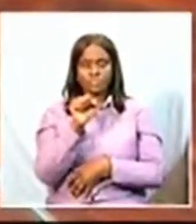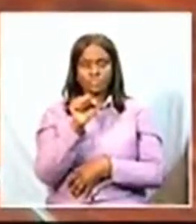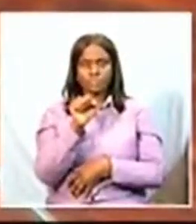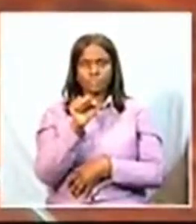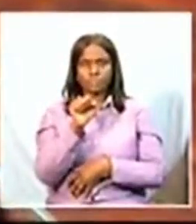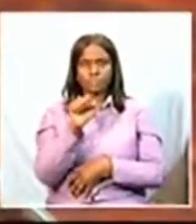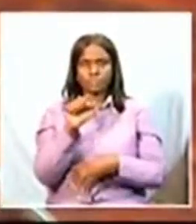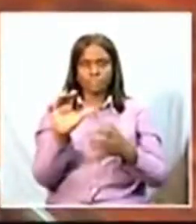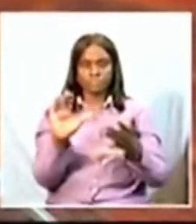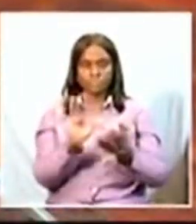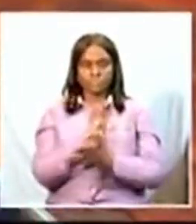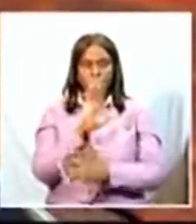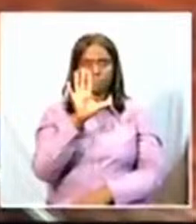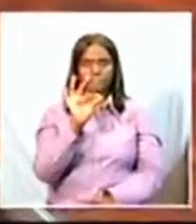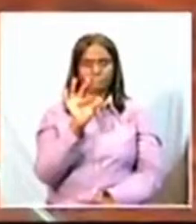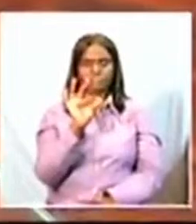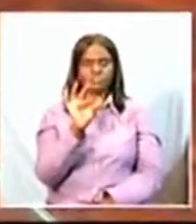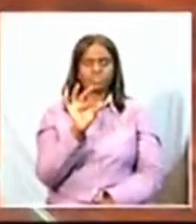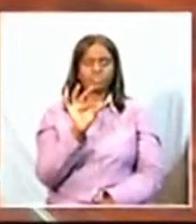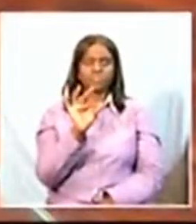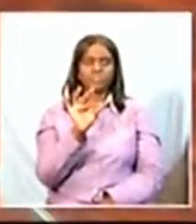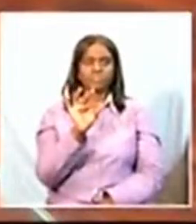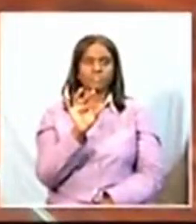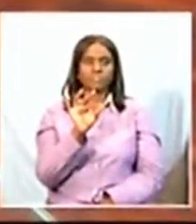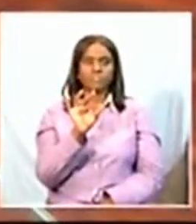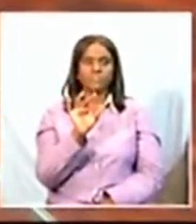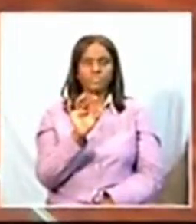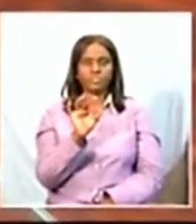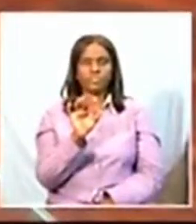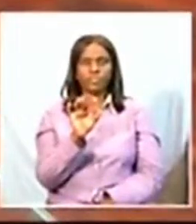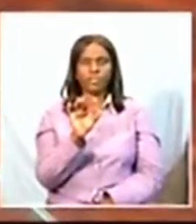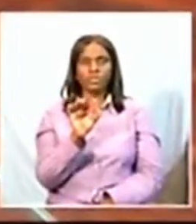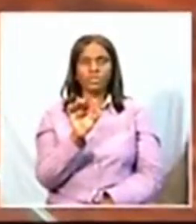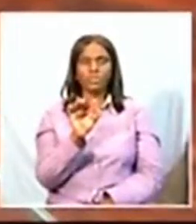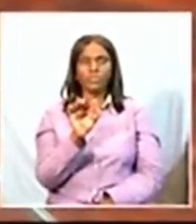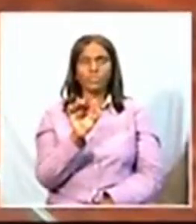go to page 9. Page 9, you have two tables,